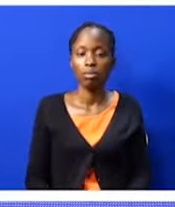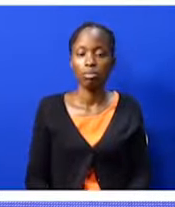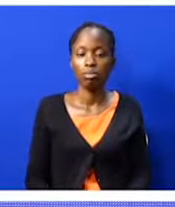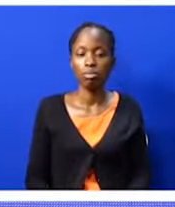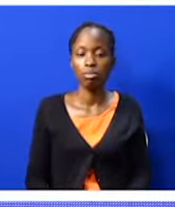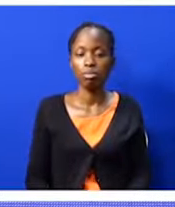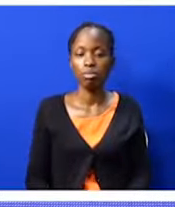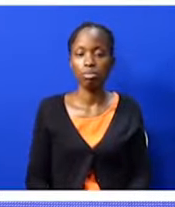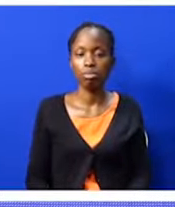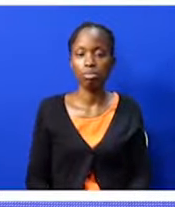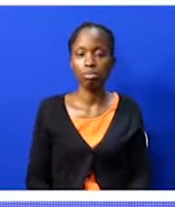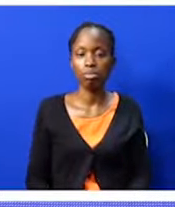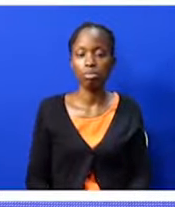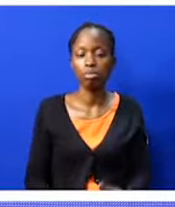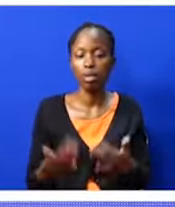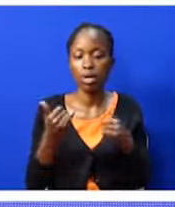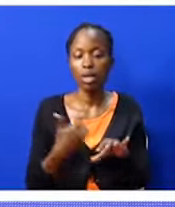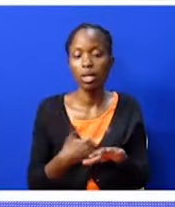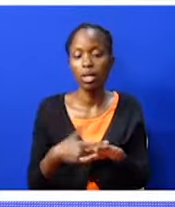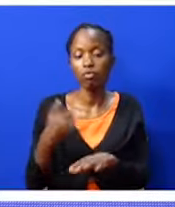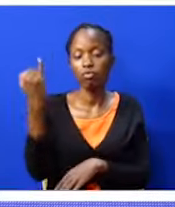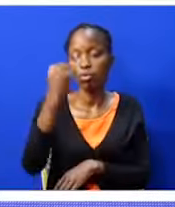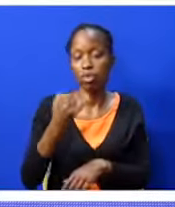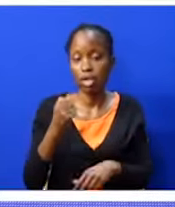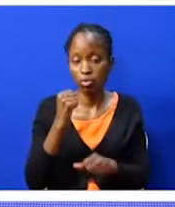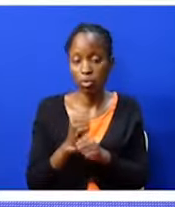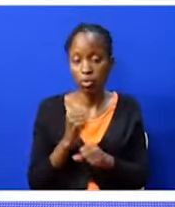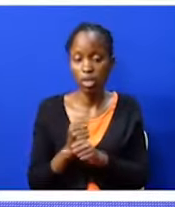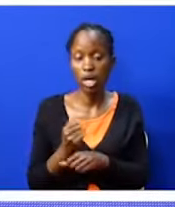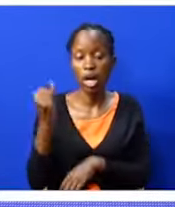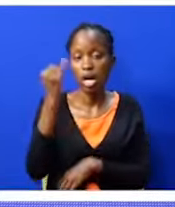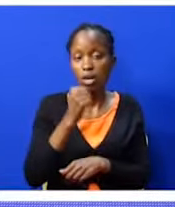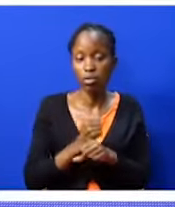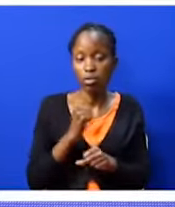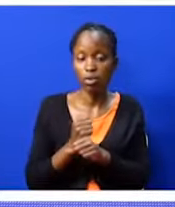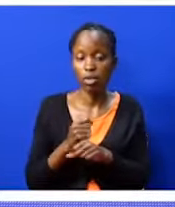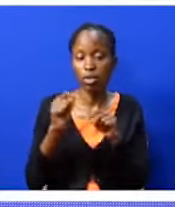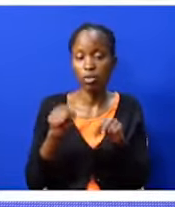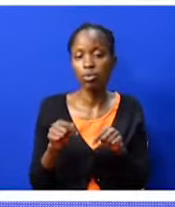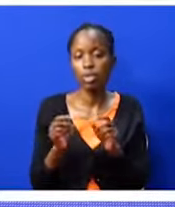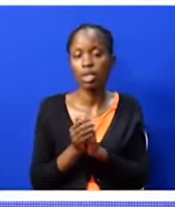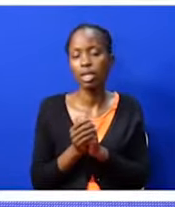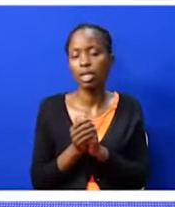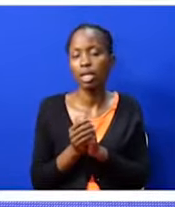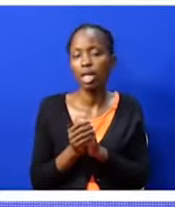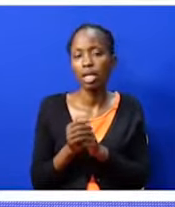Now we want to do the craft. Our craft is more like a